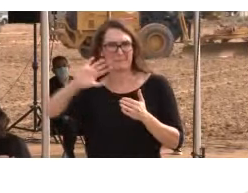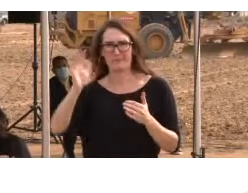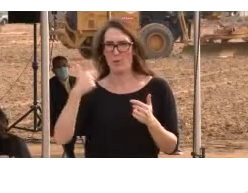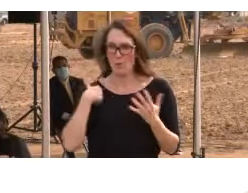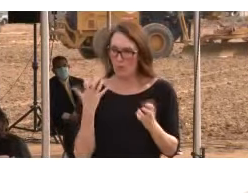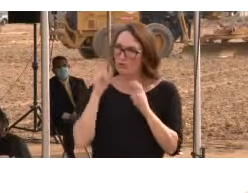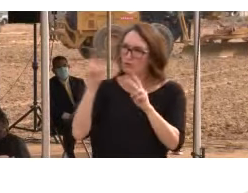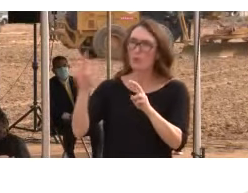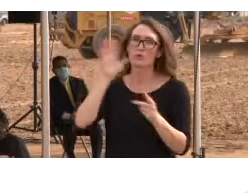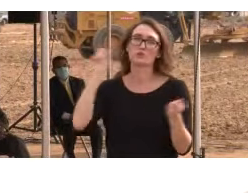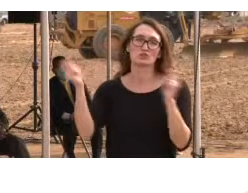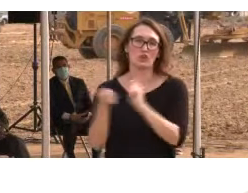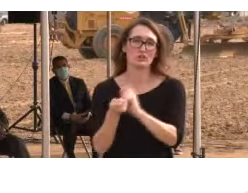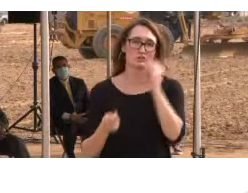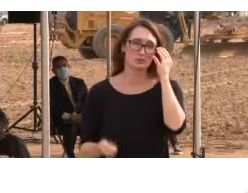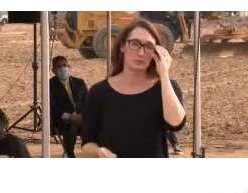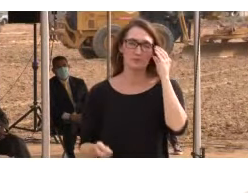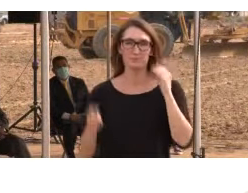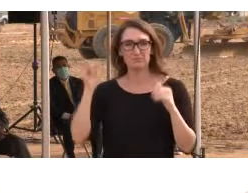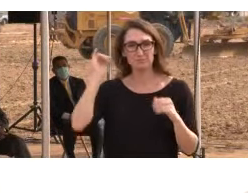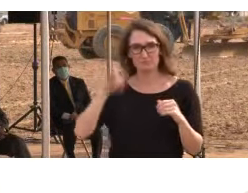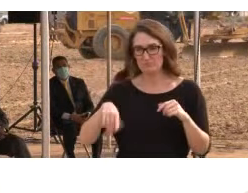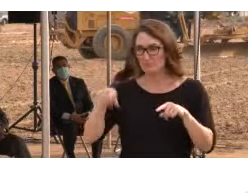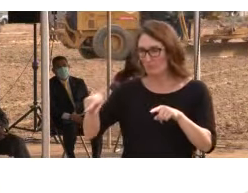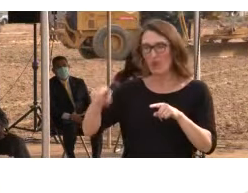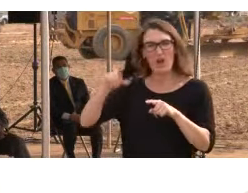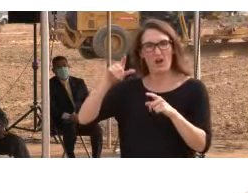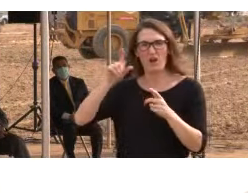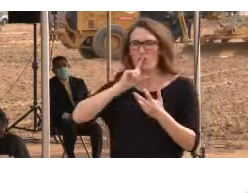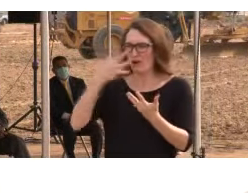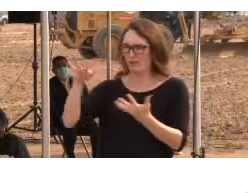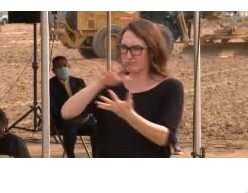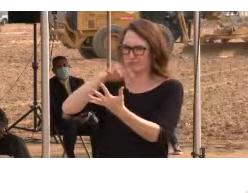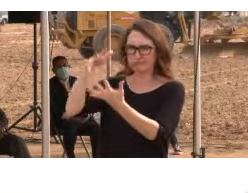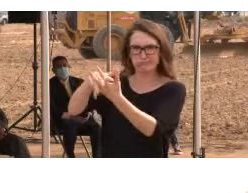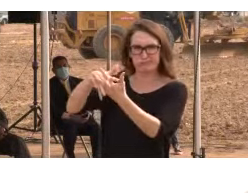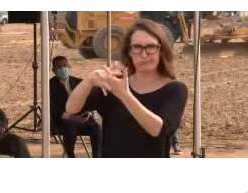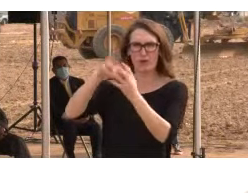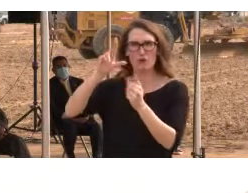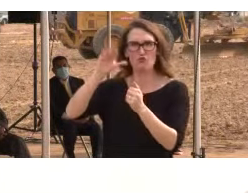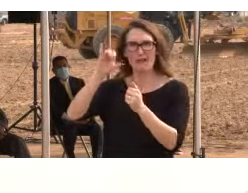We are looking to push back at institutional racism. We've heard that today.